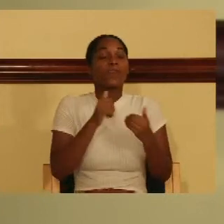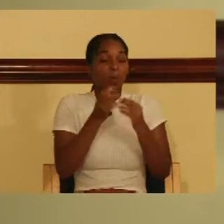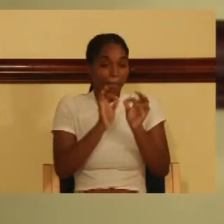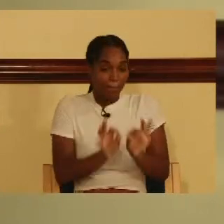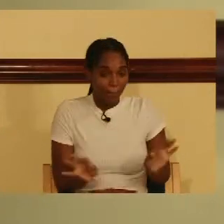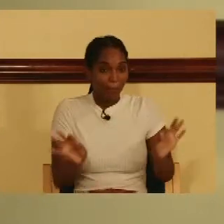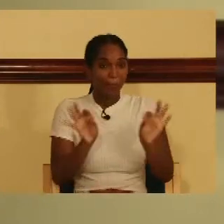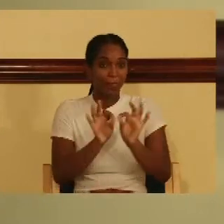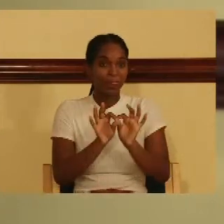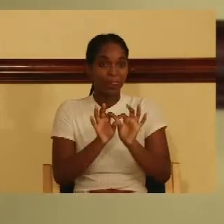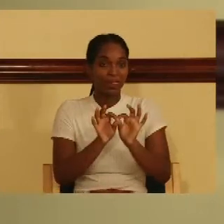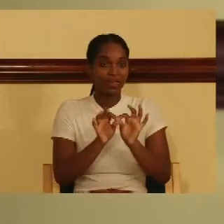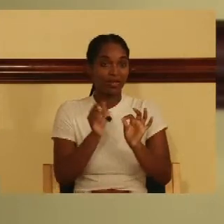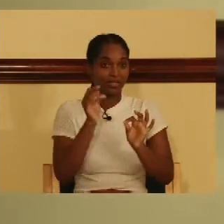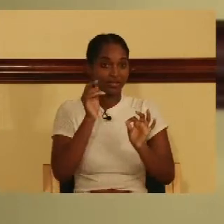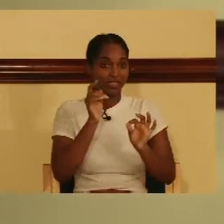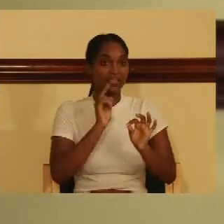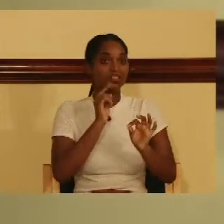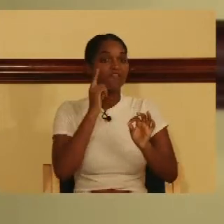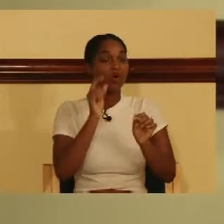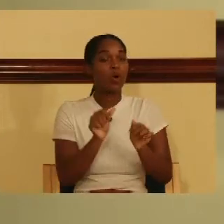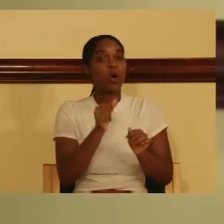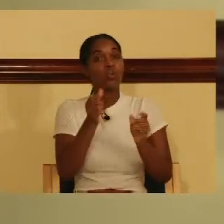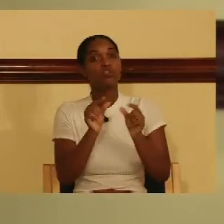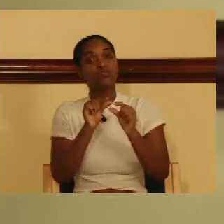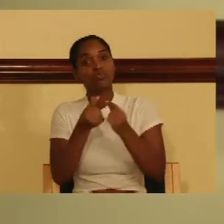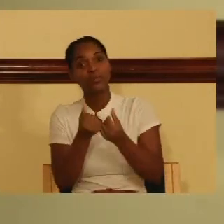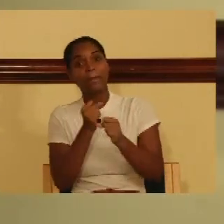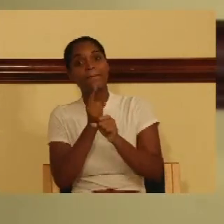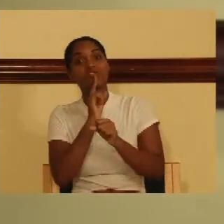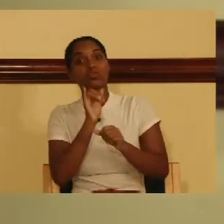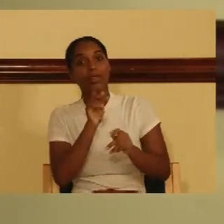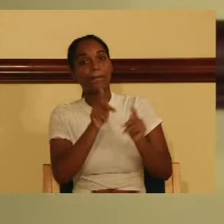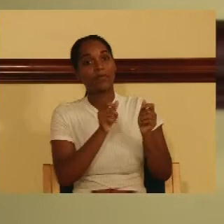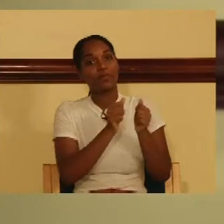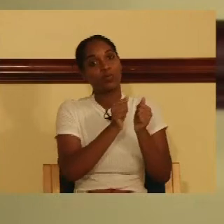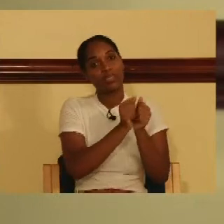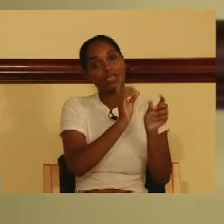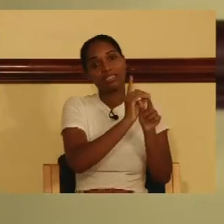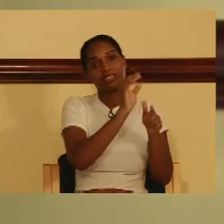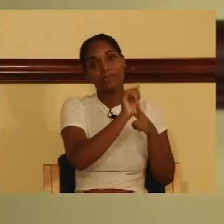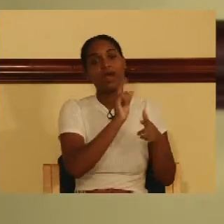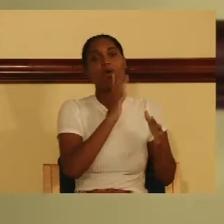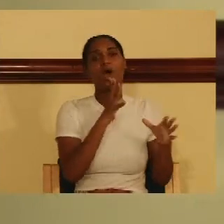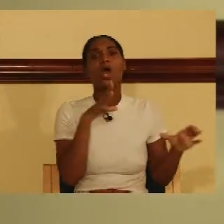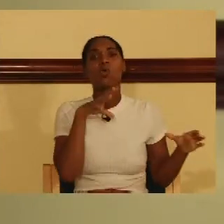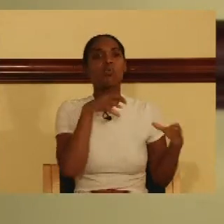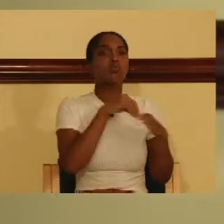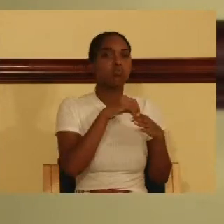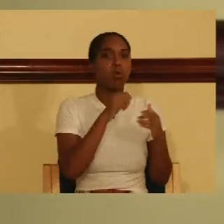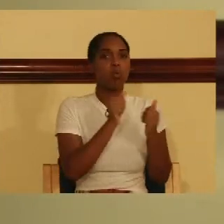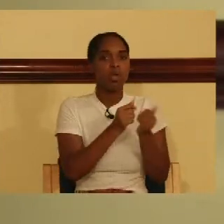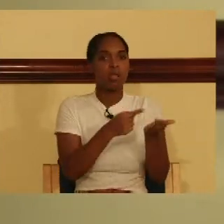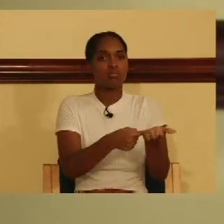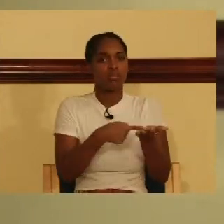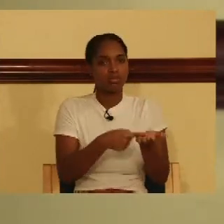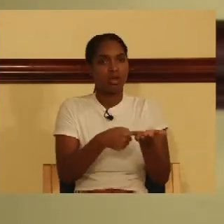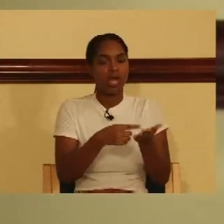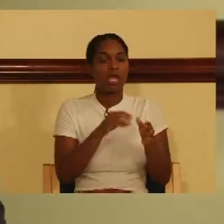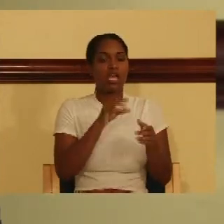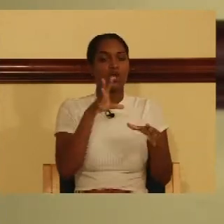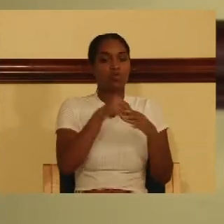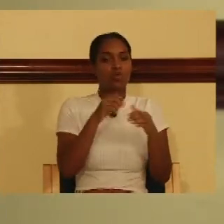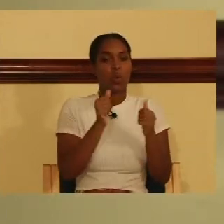important is it for other groups to ensure that persons with disabilities are included in the discourse, are included in